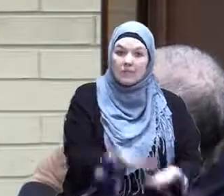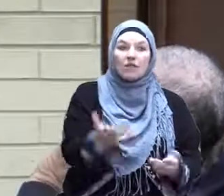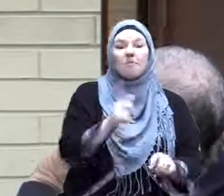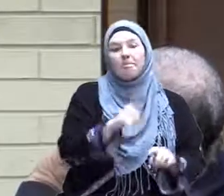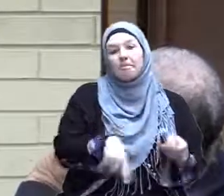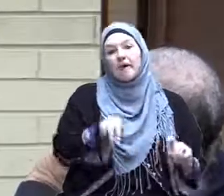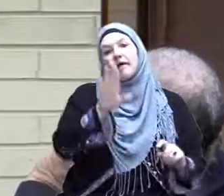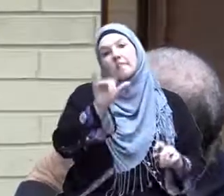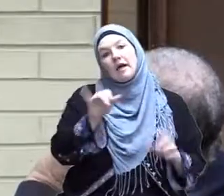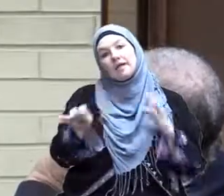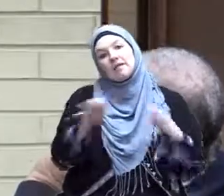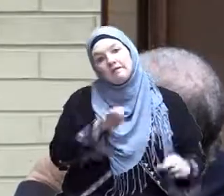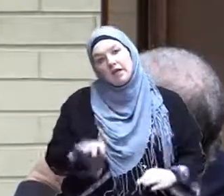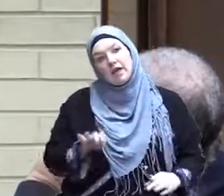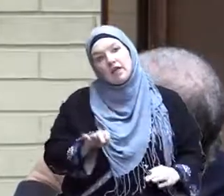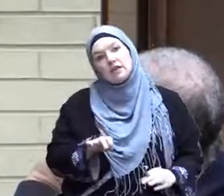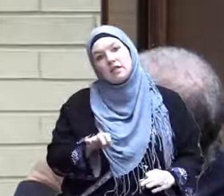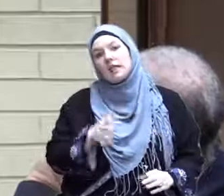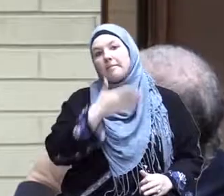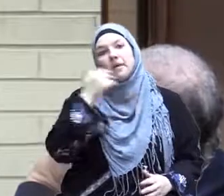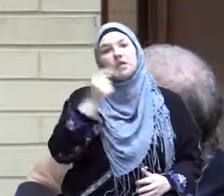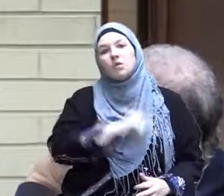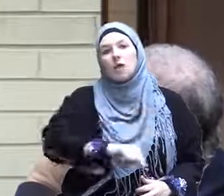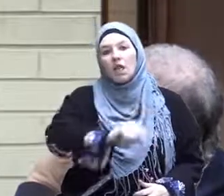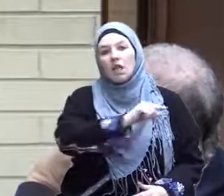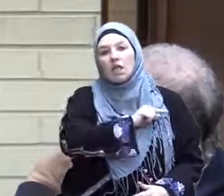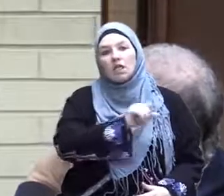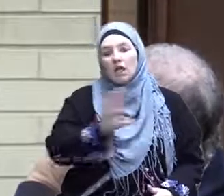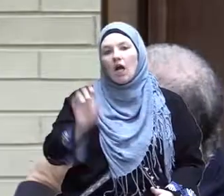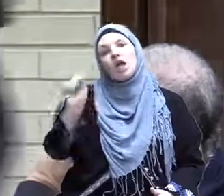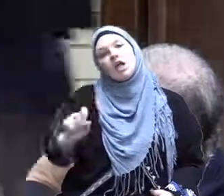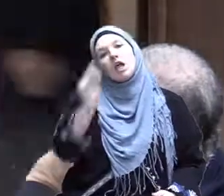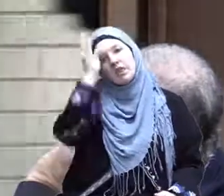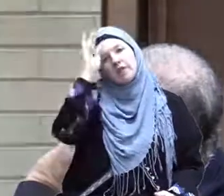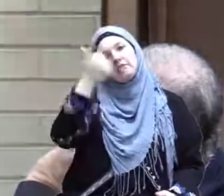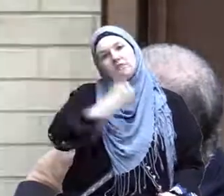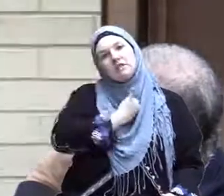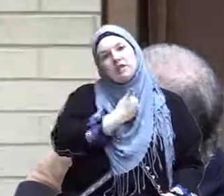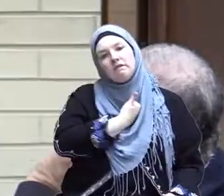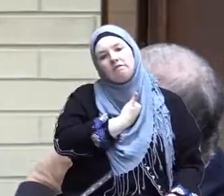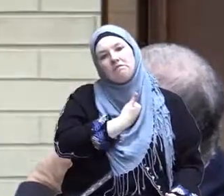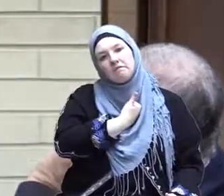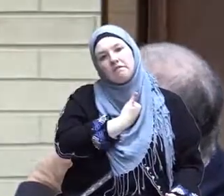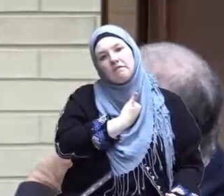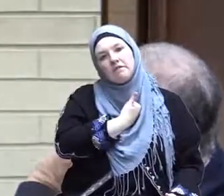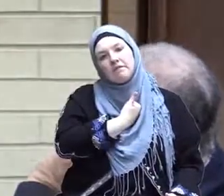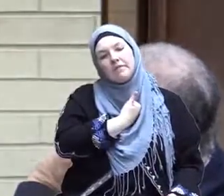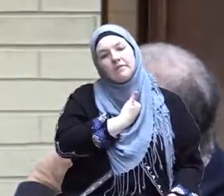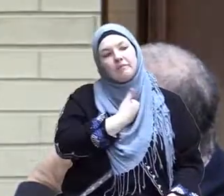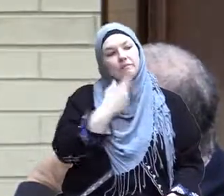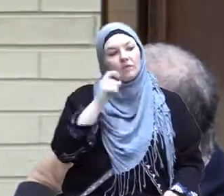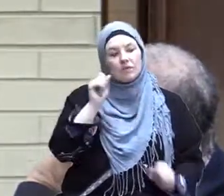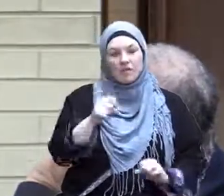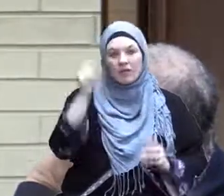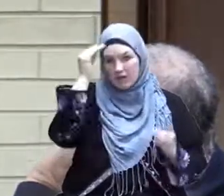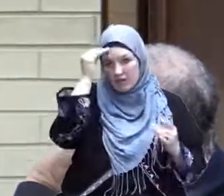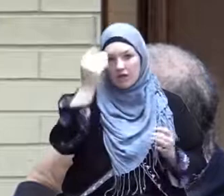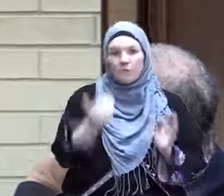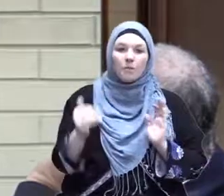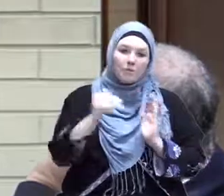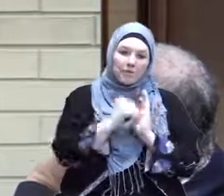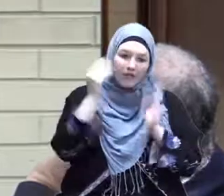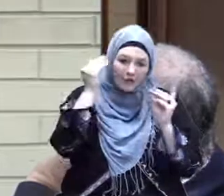by defining the best quality of his existence, which is to be thoughtful, to think and